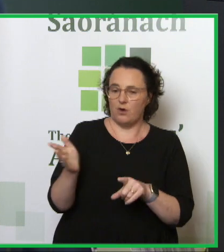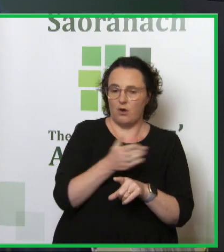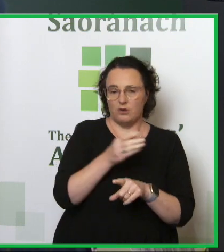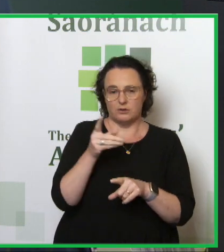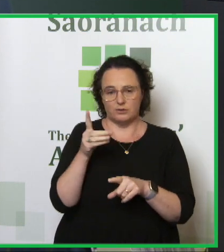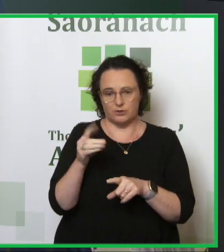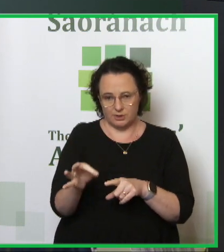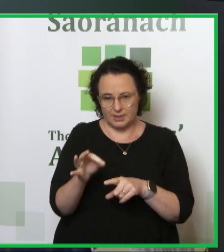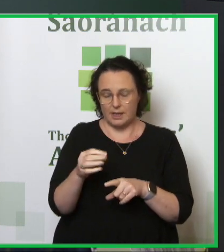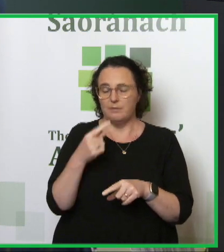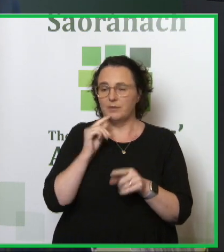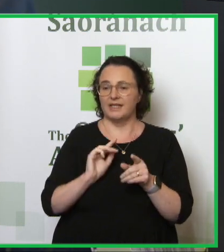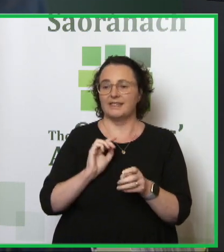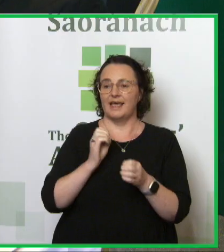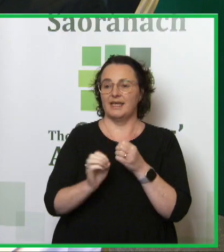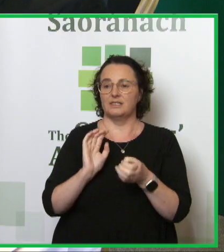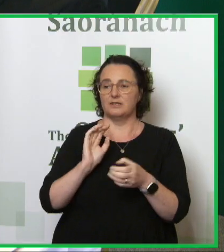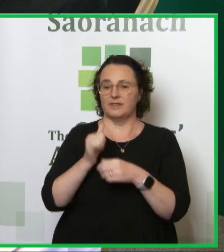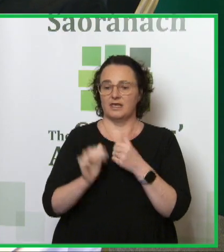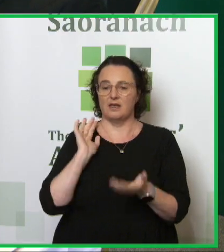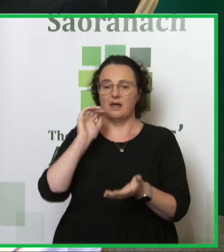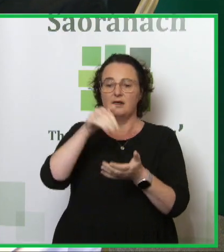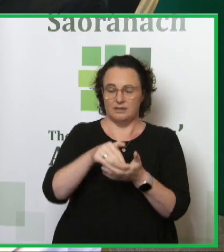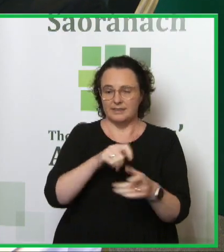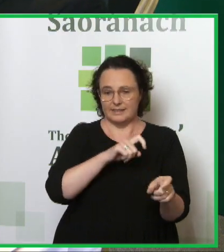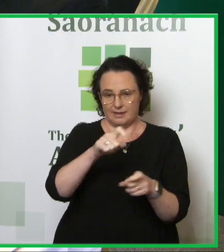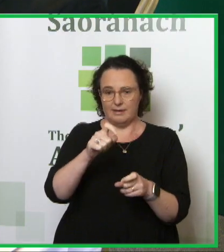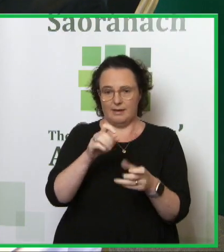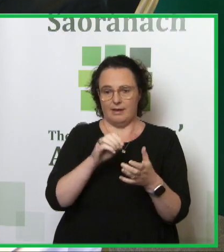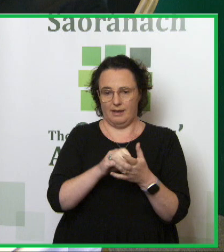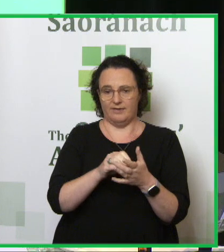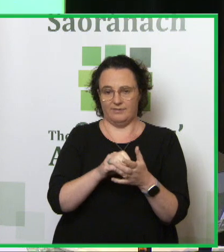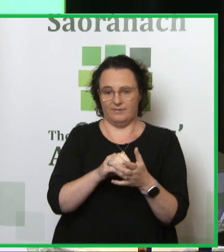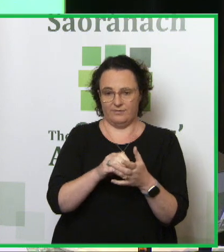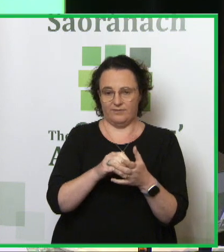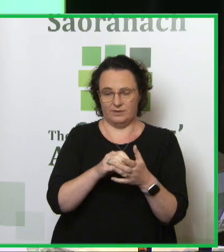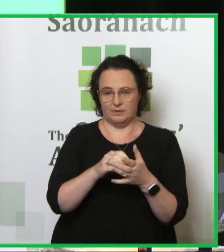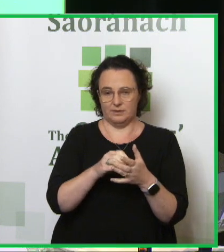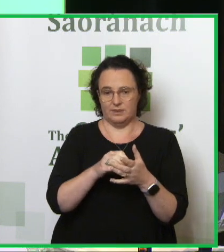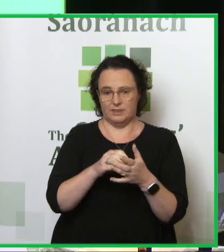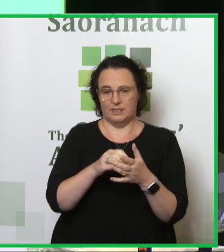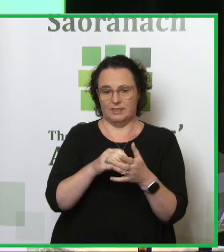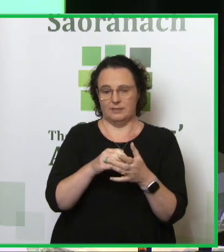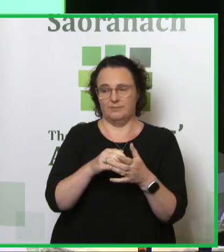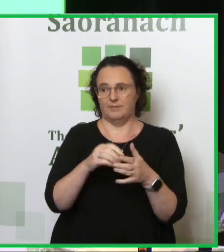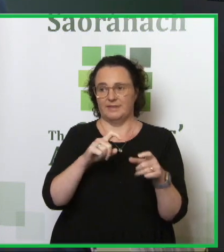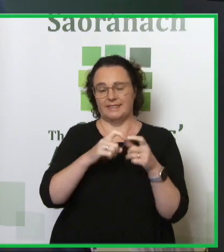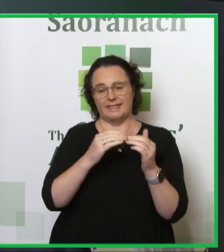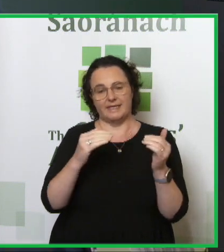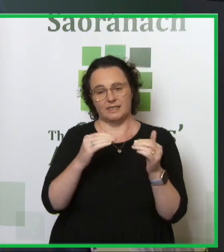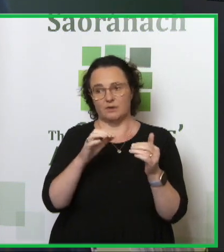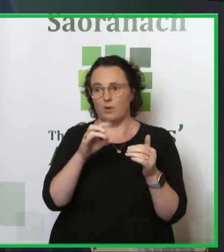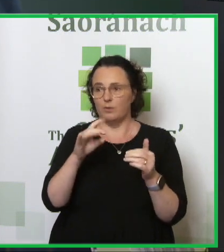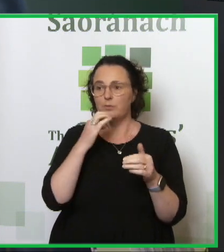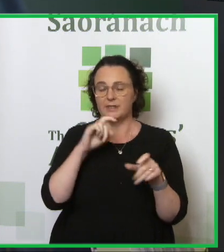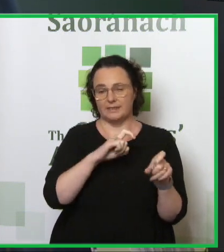And we'll end up with a consensus then. And can I just clarify, when people are balloting, They have an option going 1 to 5. You don't have to go 1 to 5. You don't have to go express to your